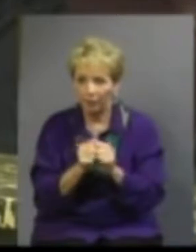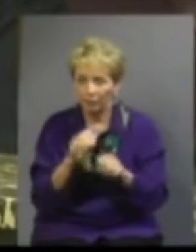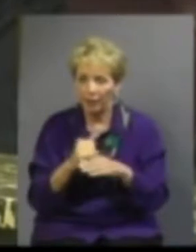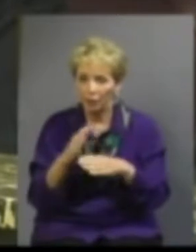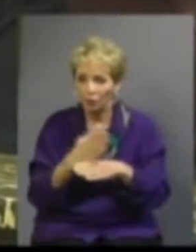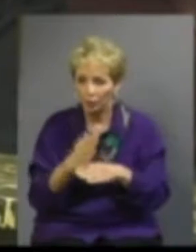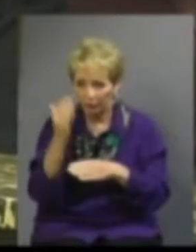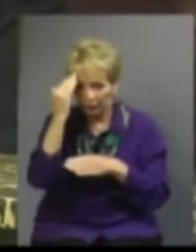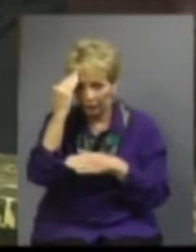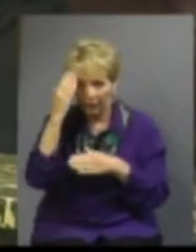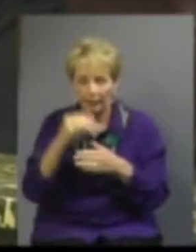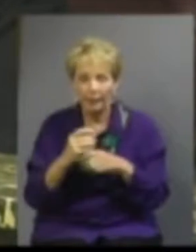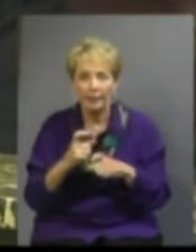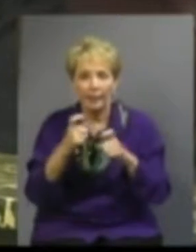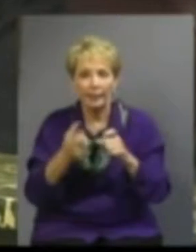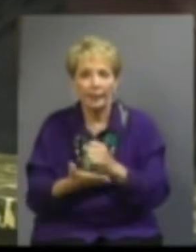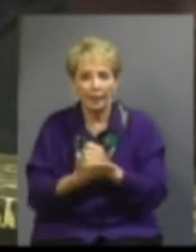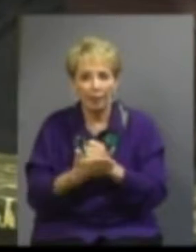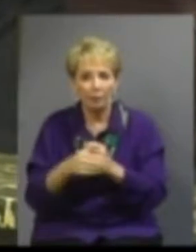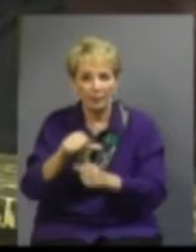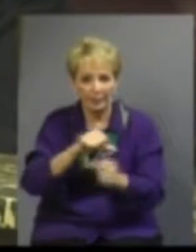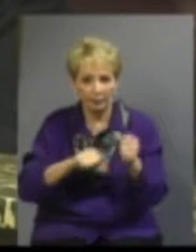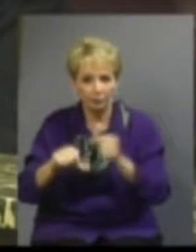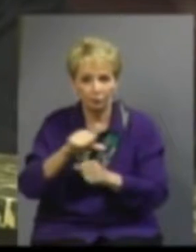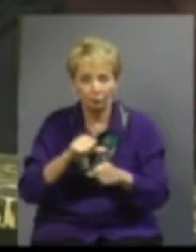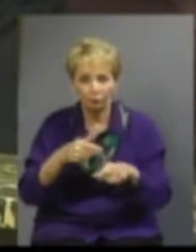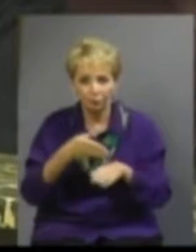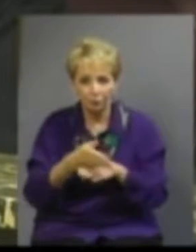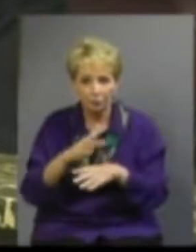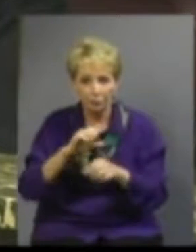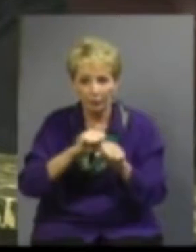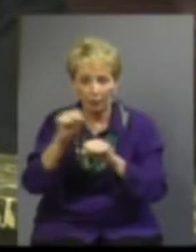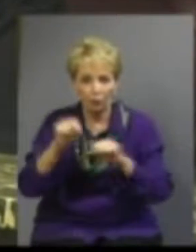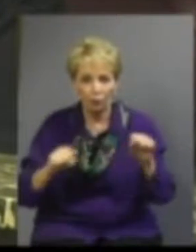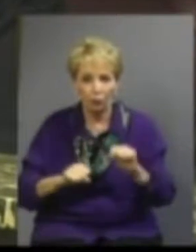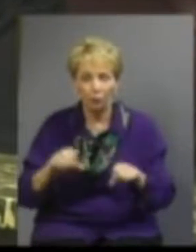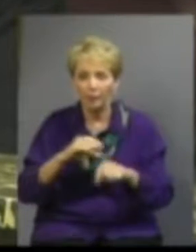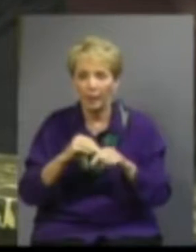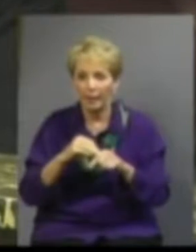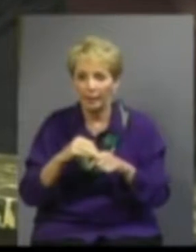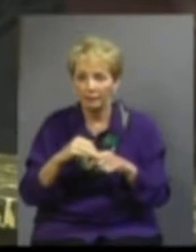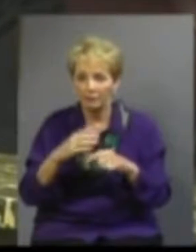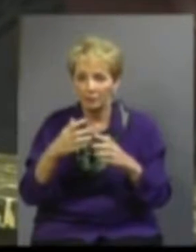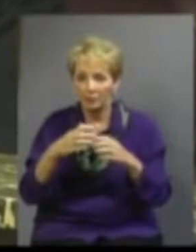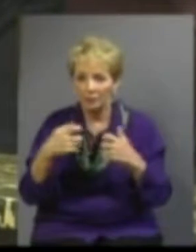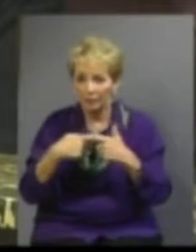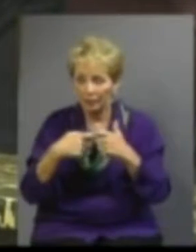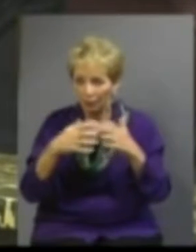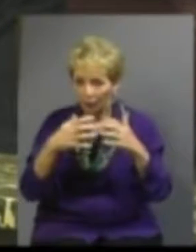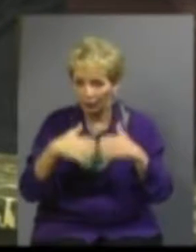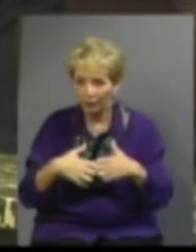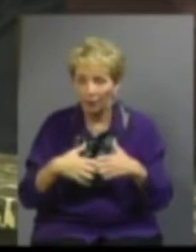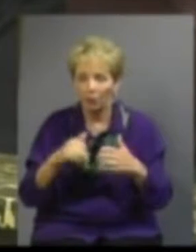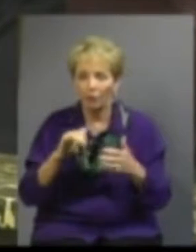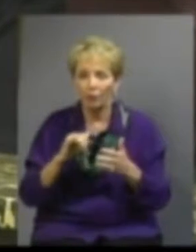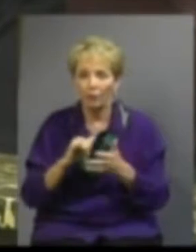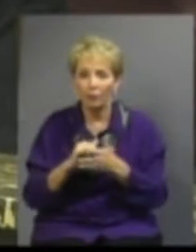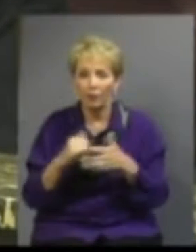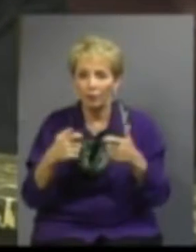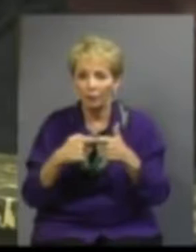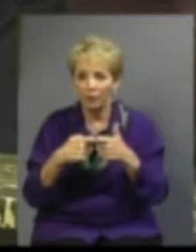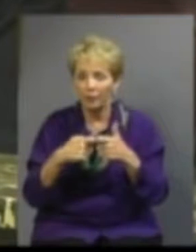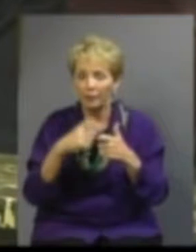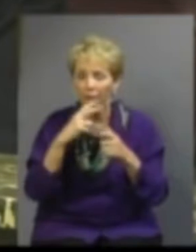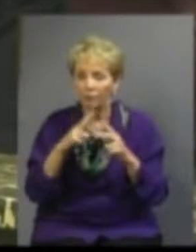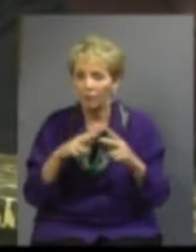sharing knowledge and lending a helping hand after storms and outages. Whereas North Carolina's public power utilities are a valuable